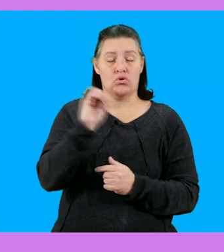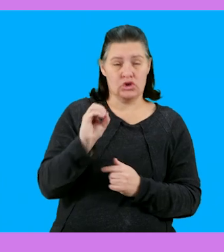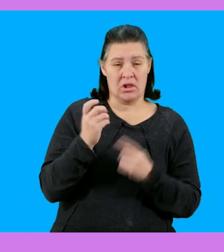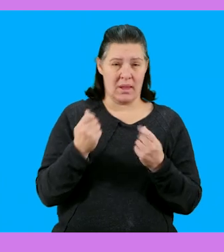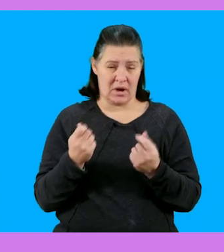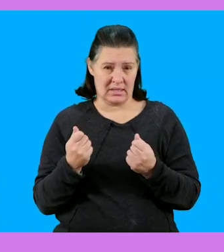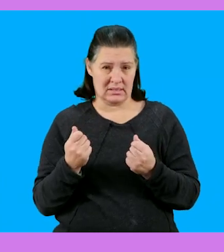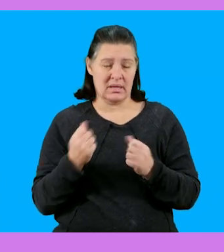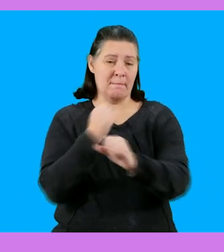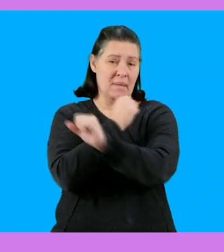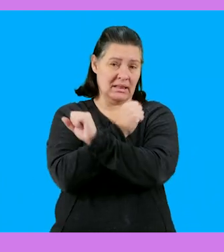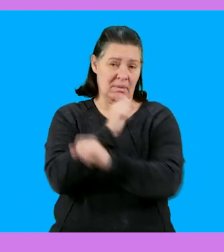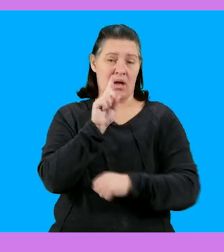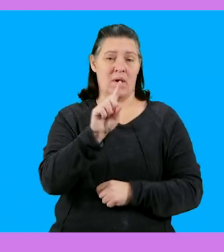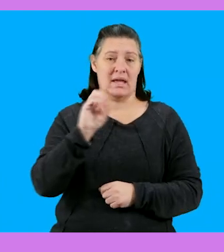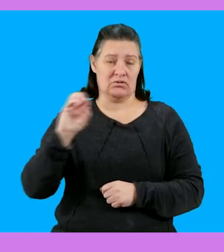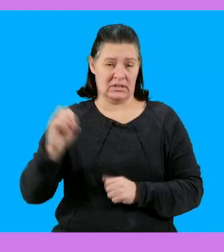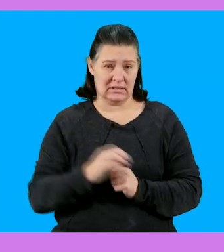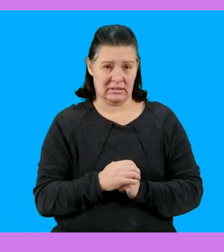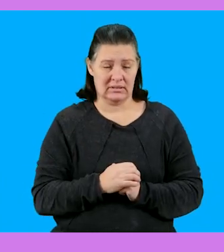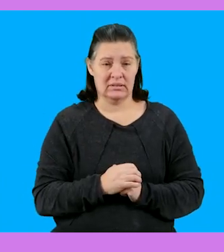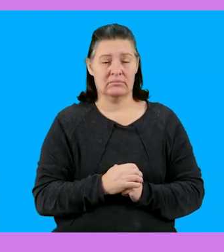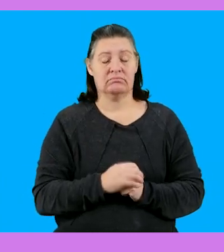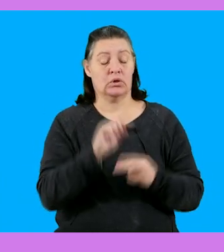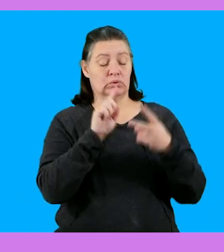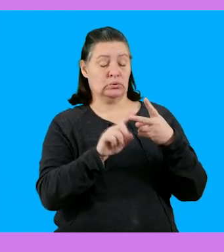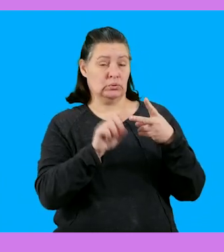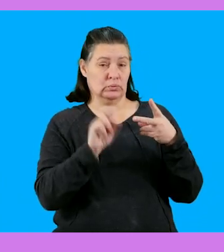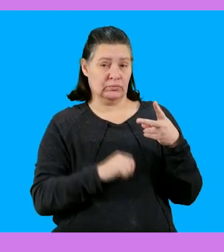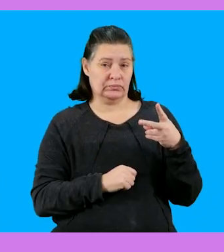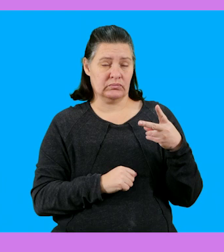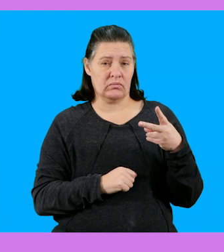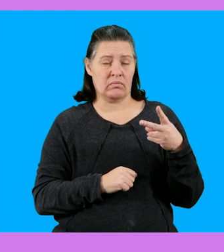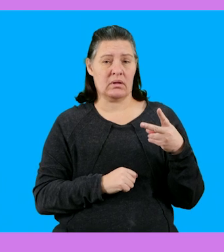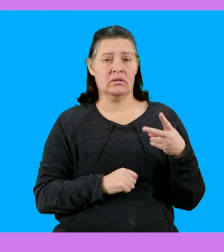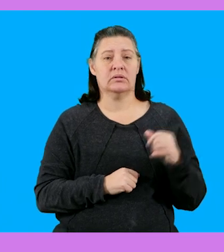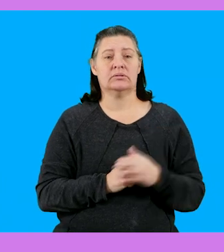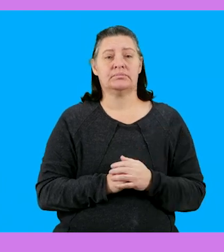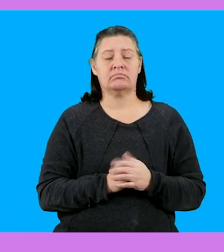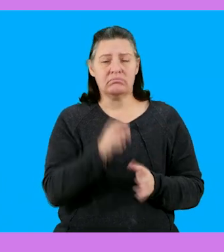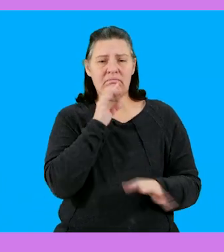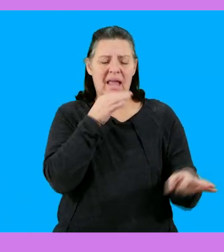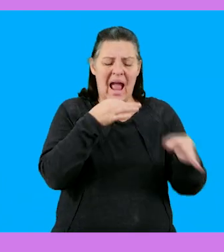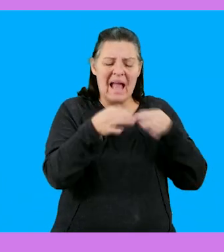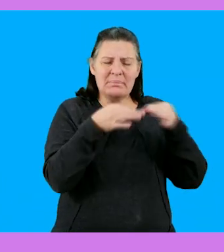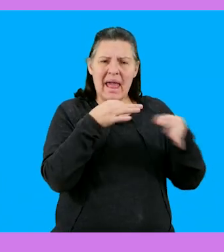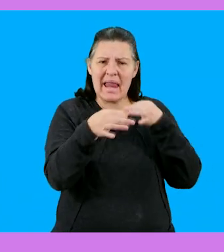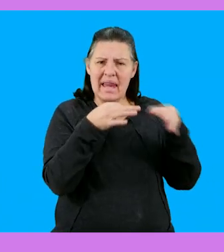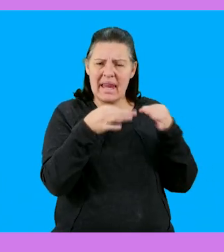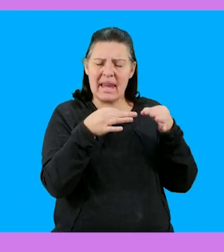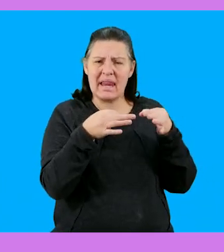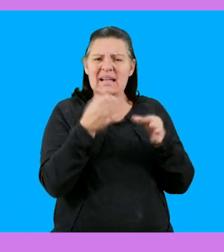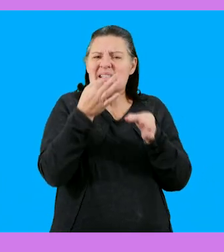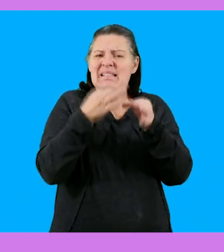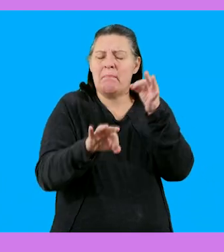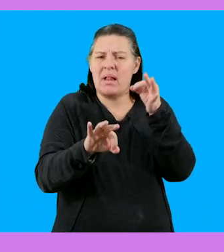initial price multiplied by 100. Okay, question number 2, define, right? I must define the term